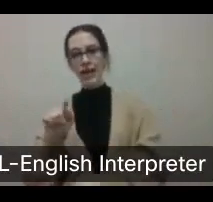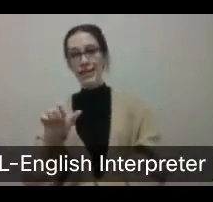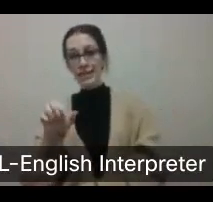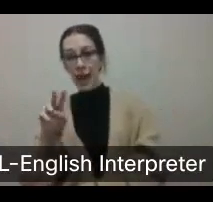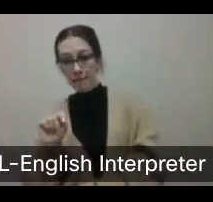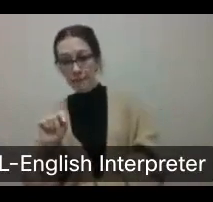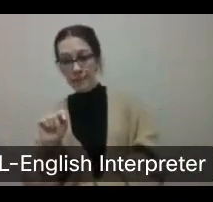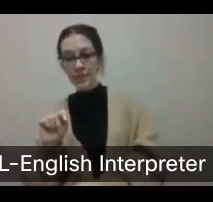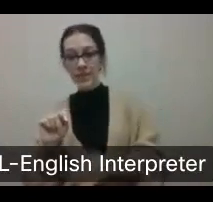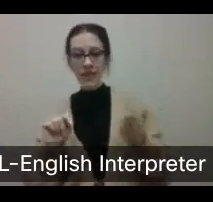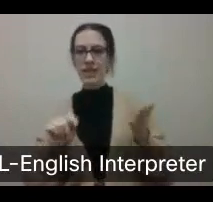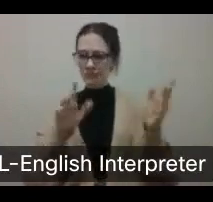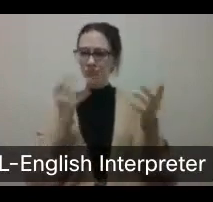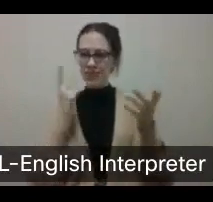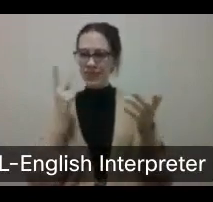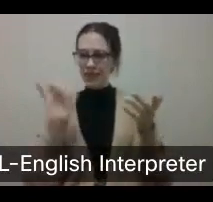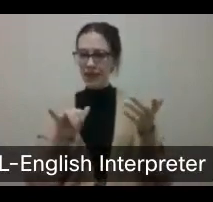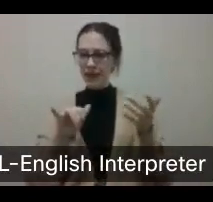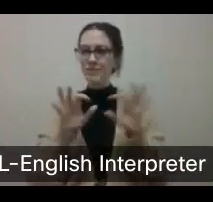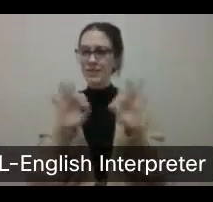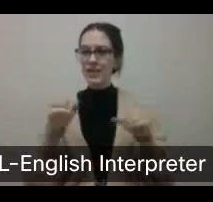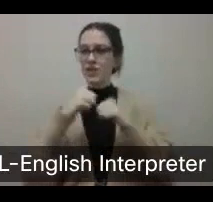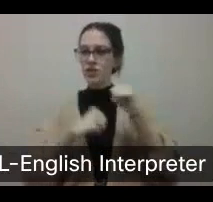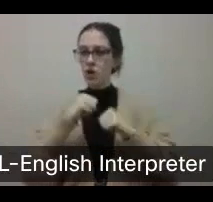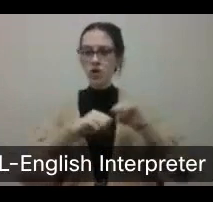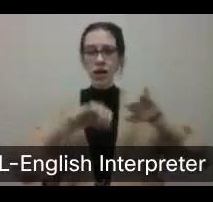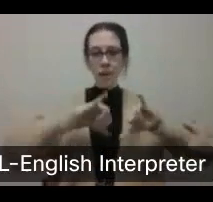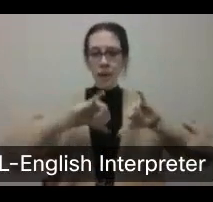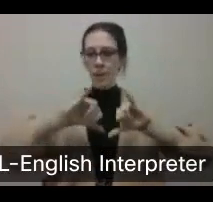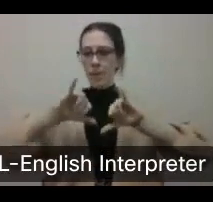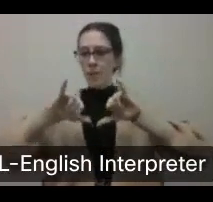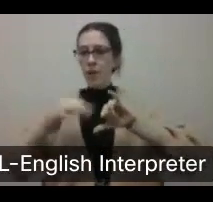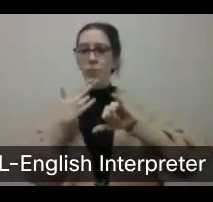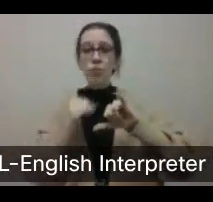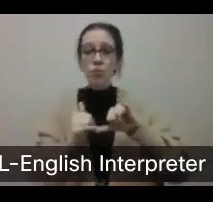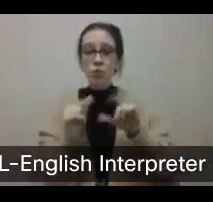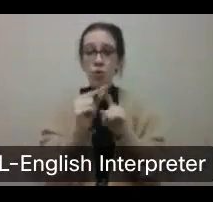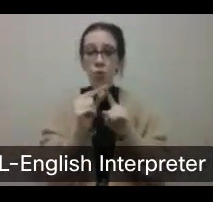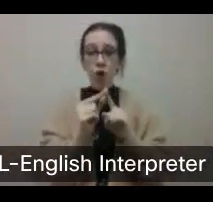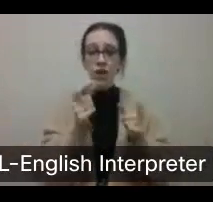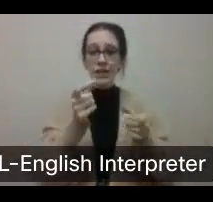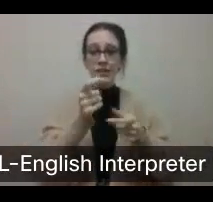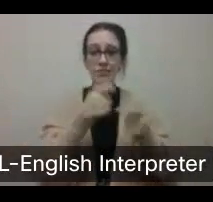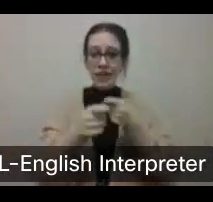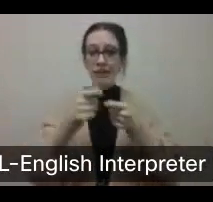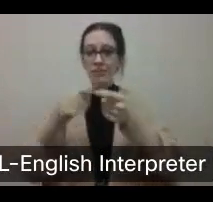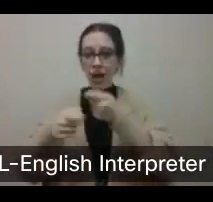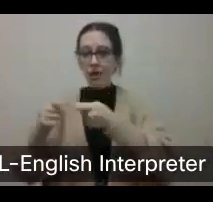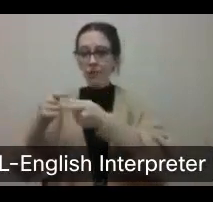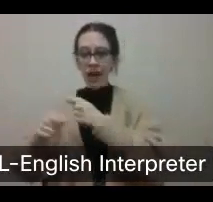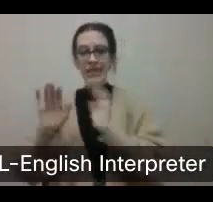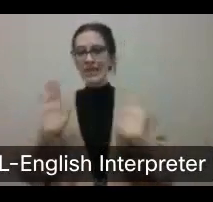taken basically the same sentence structure, just changed a few words, but the sentence structure is basically the same. So this